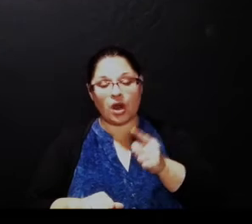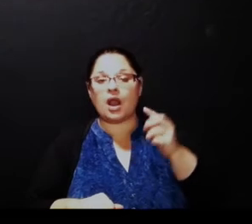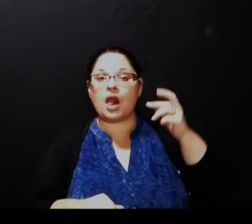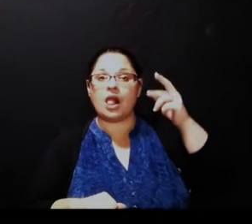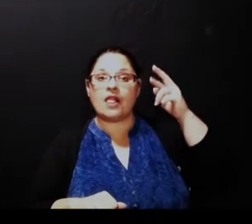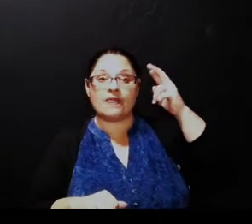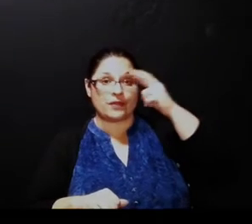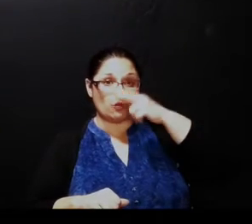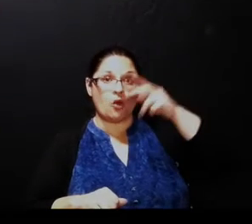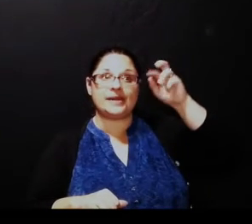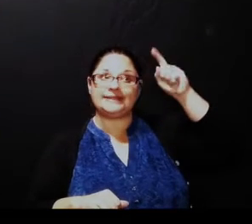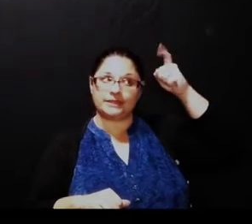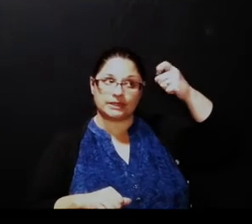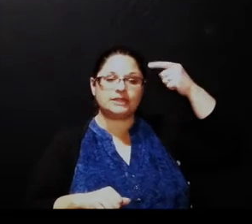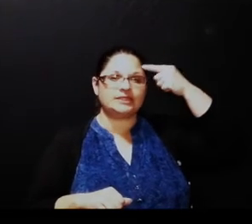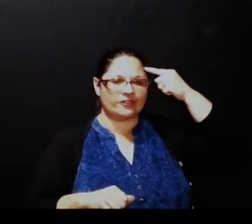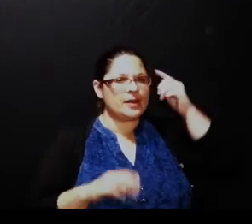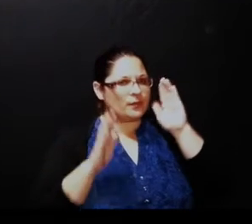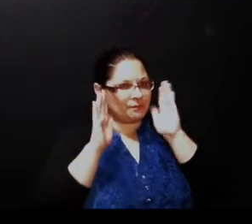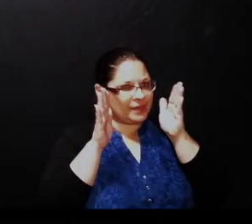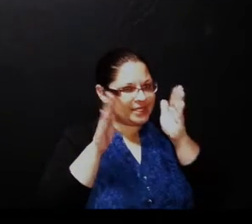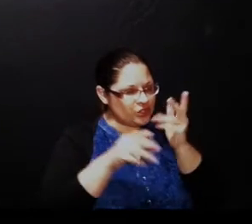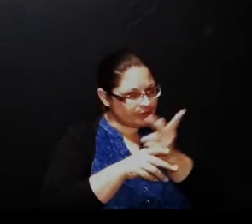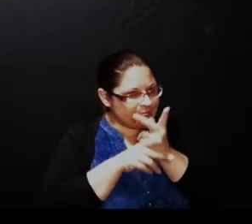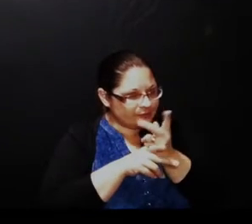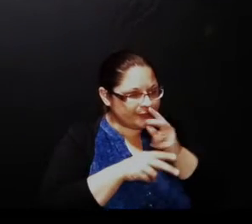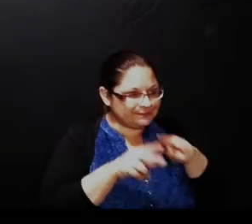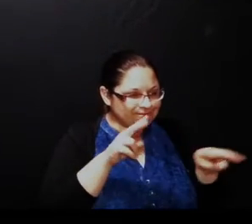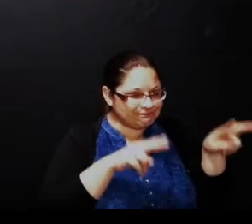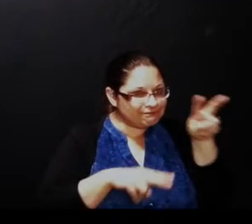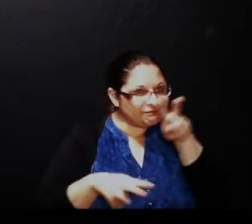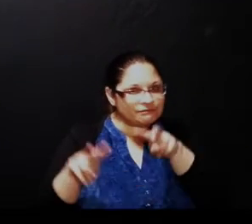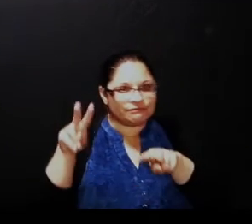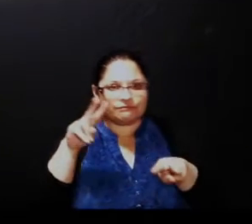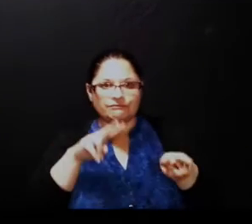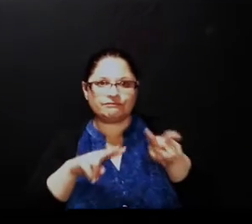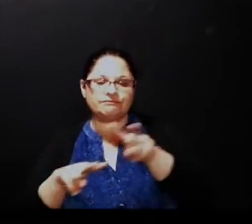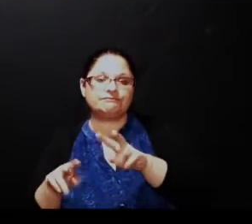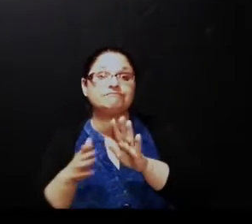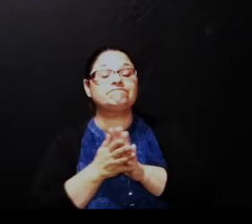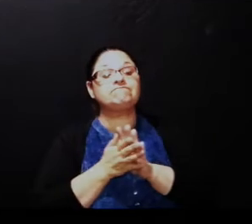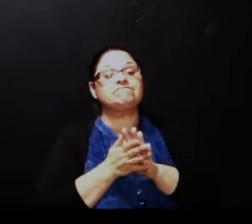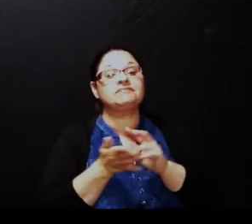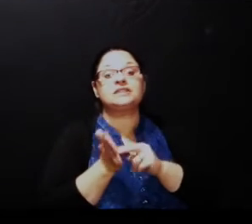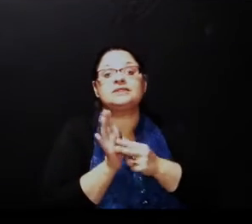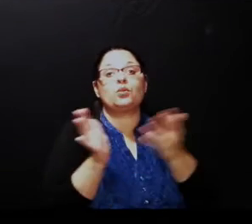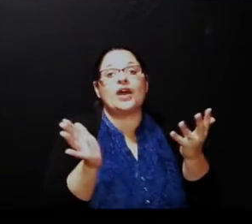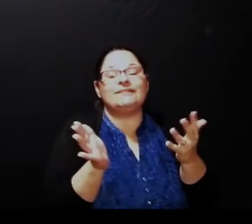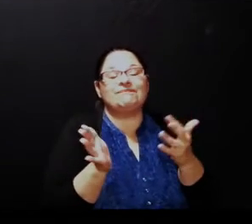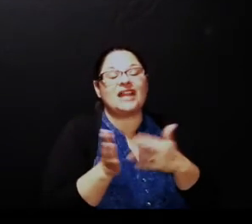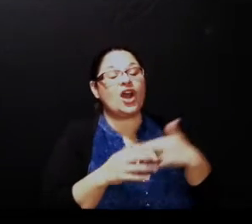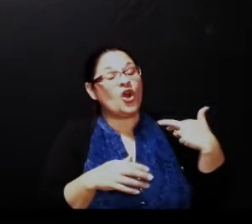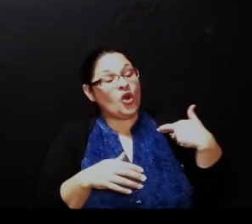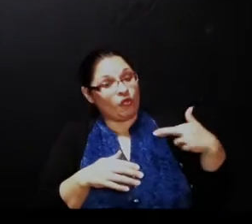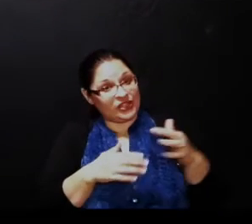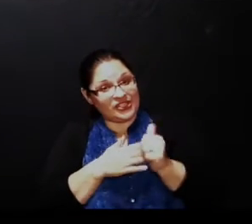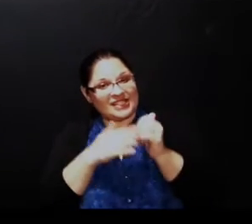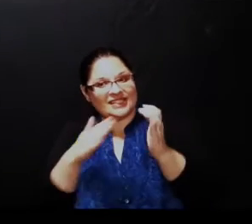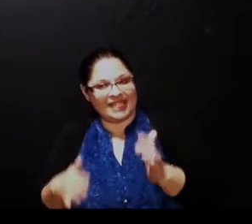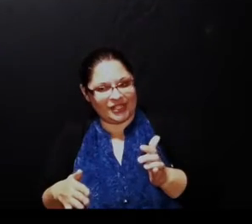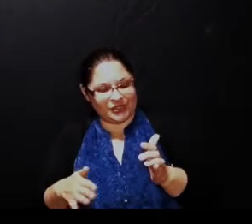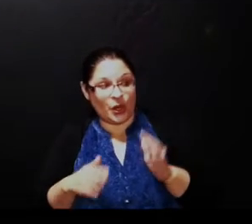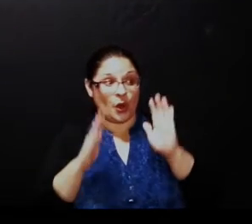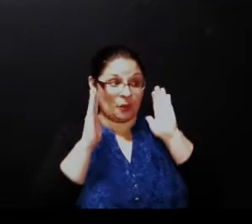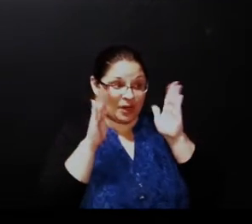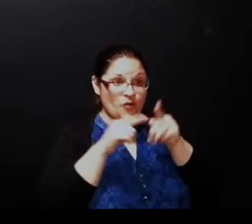him, but they hated him all the more. They devised the plan of how to stir up the crowd and how